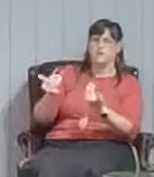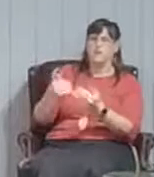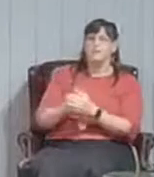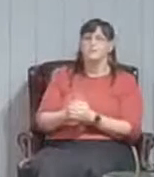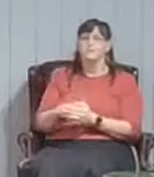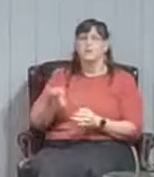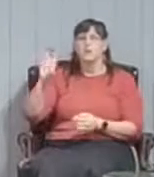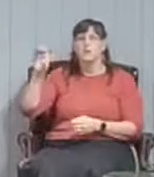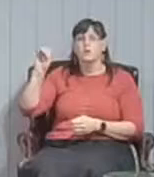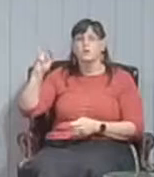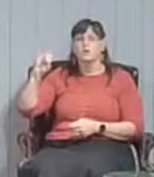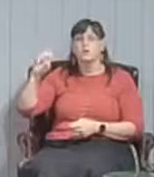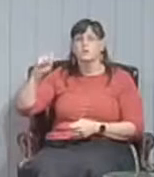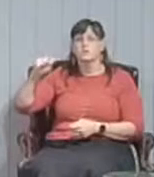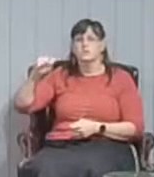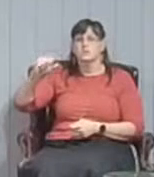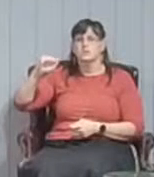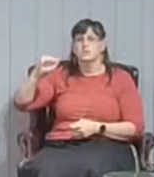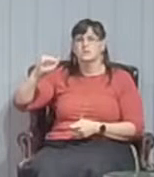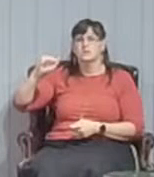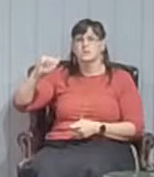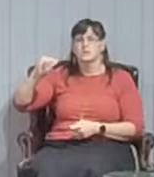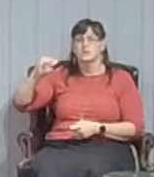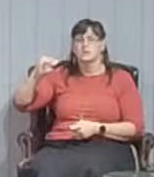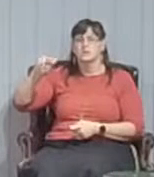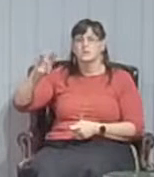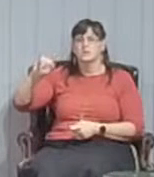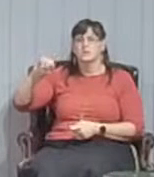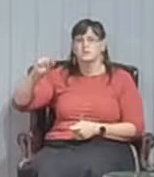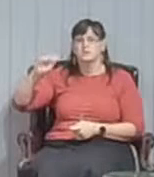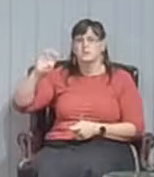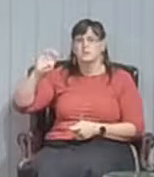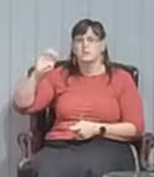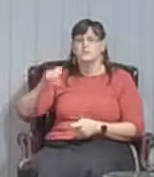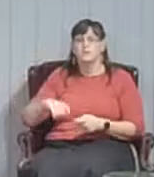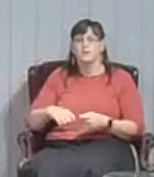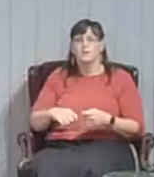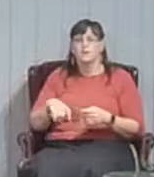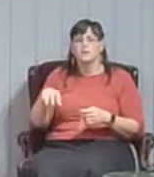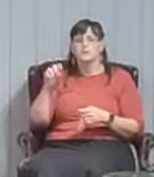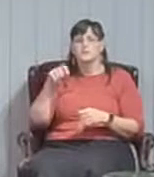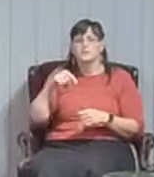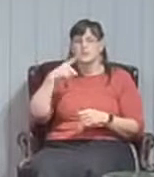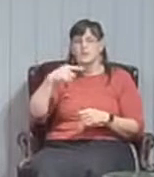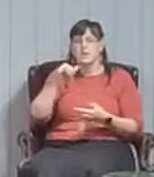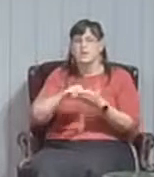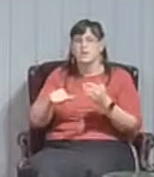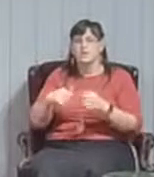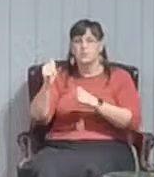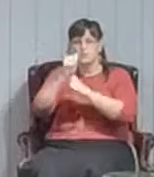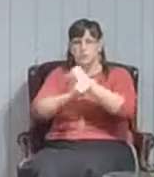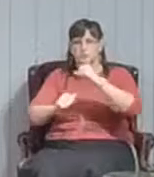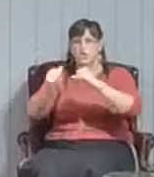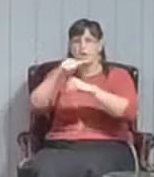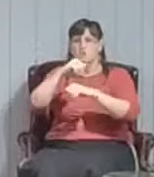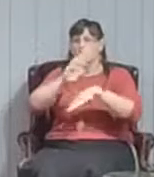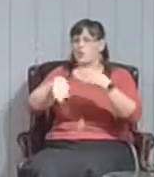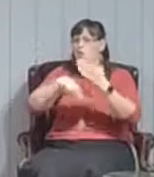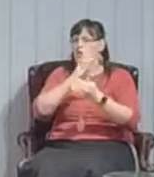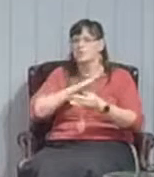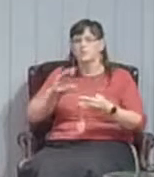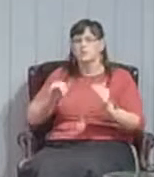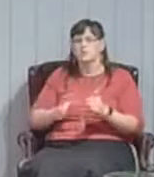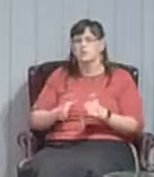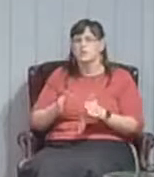to protect all of the Christians in the Middle East that were in his domain. All they needed to do was come under